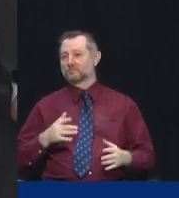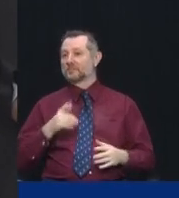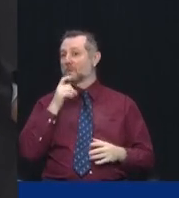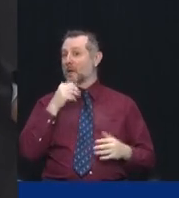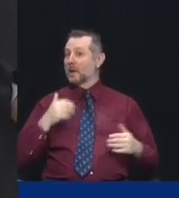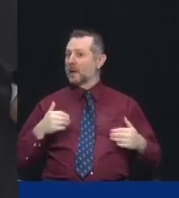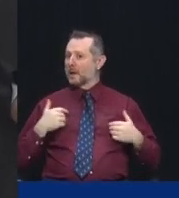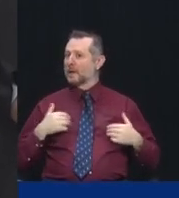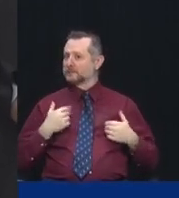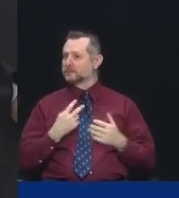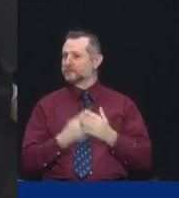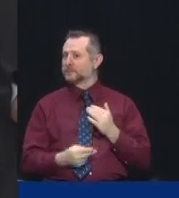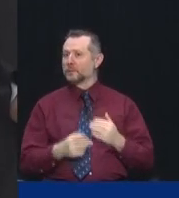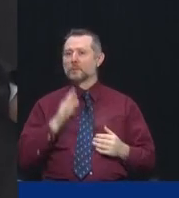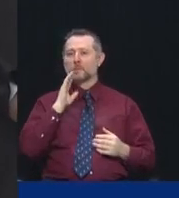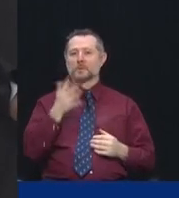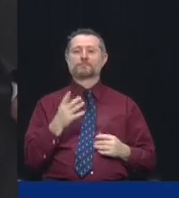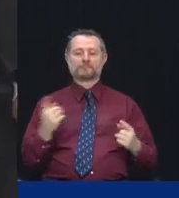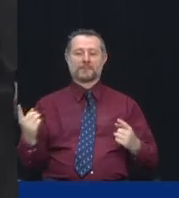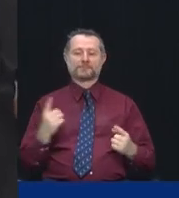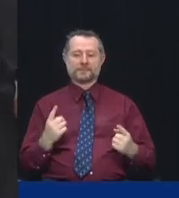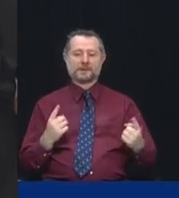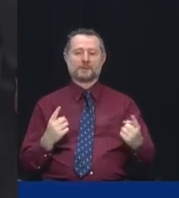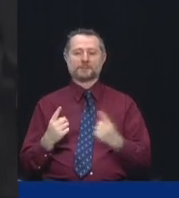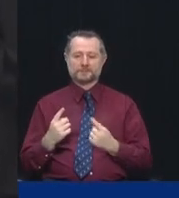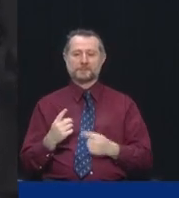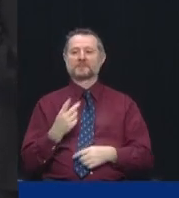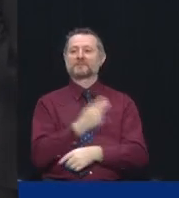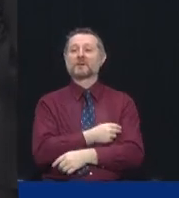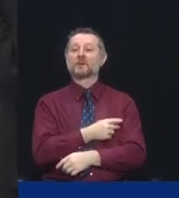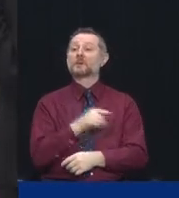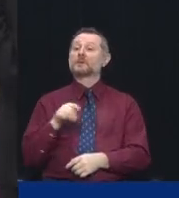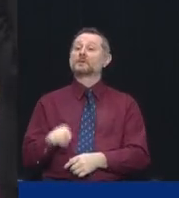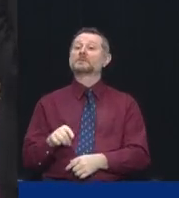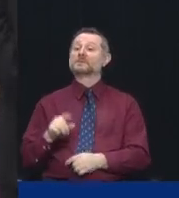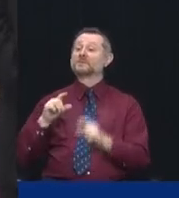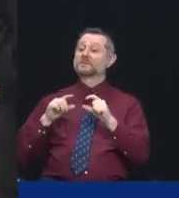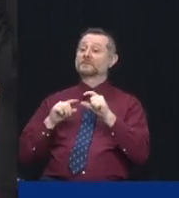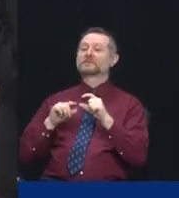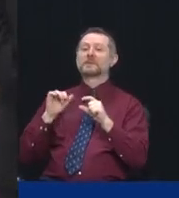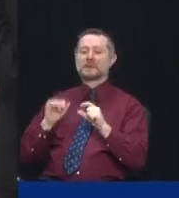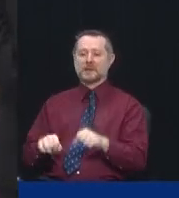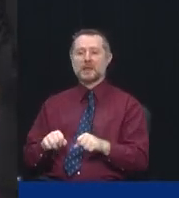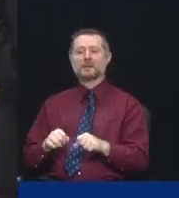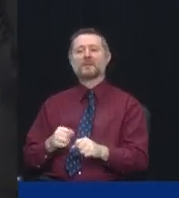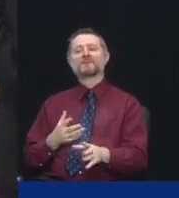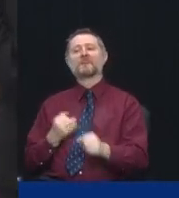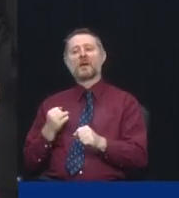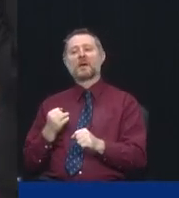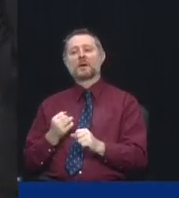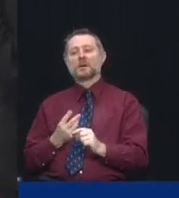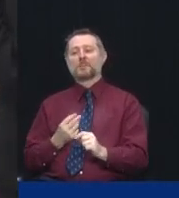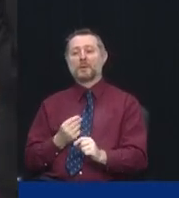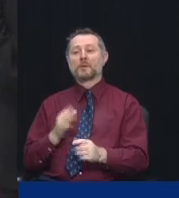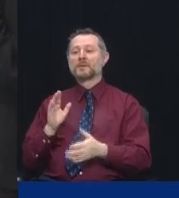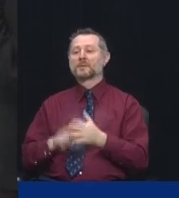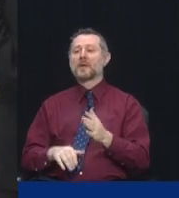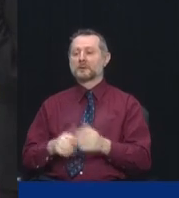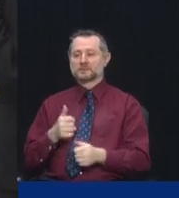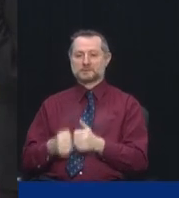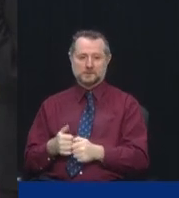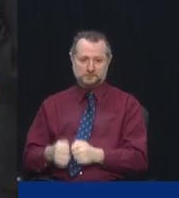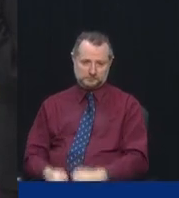two young people volunteers who are going to come up and receive the vaccine. The vaccine can be done faster than you text, faster than you